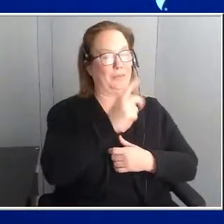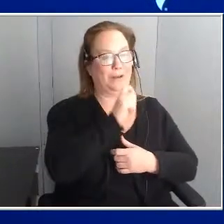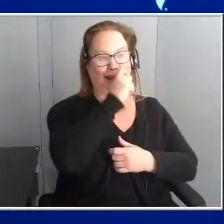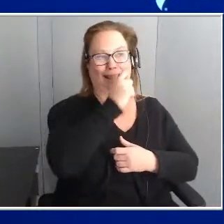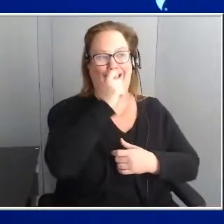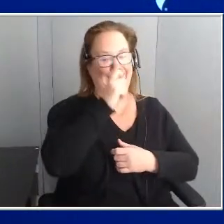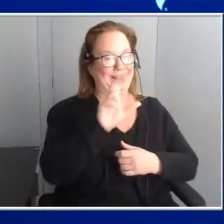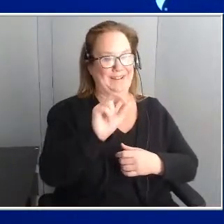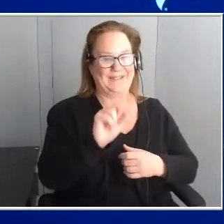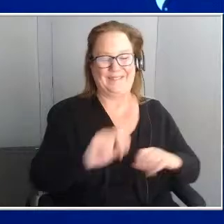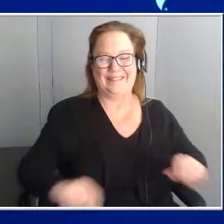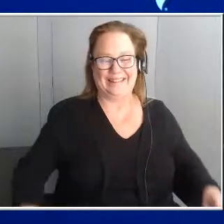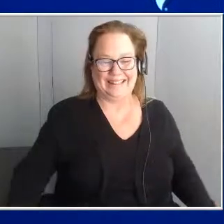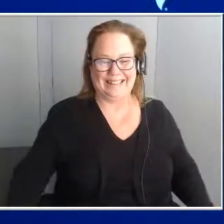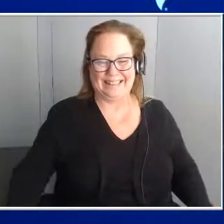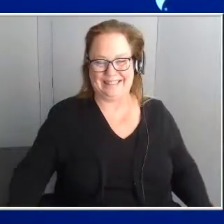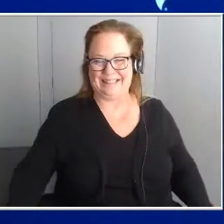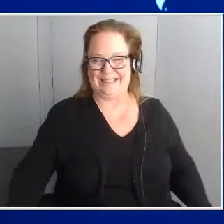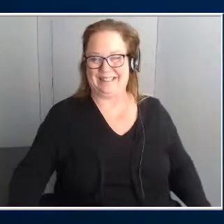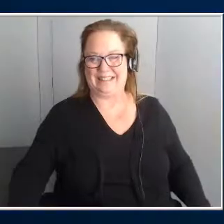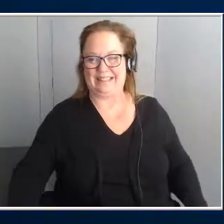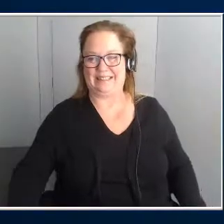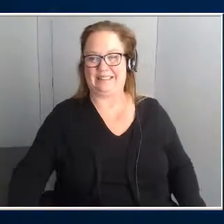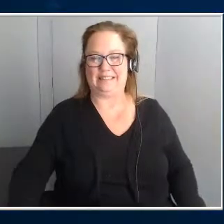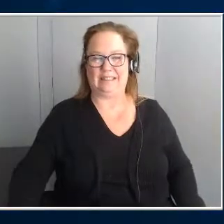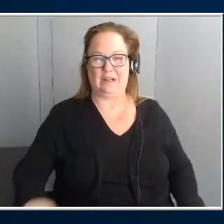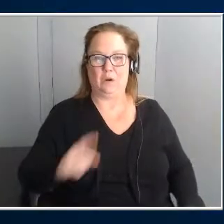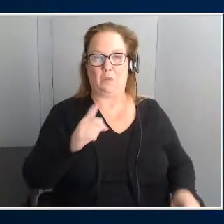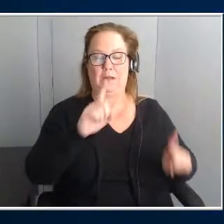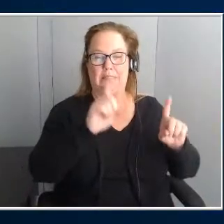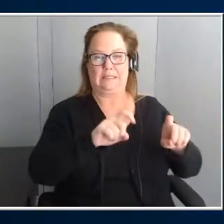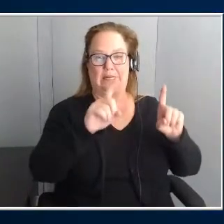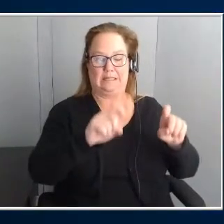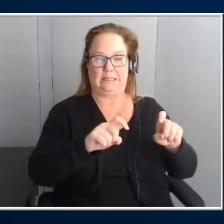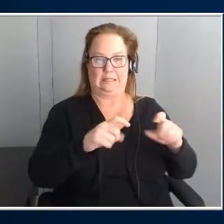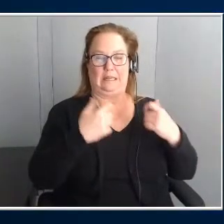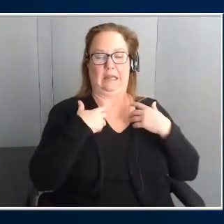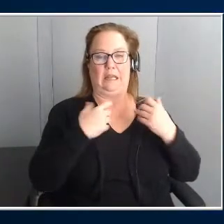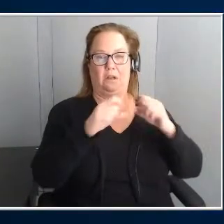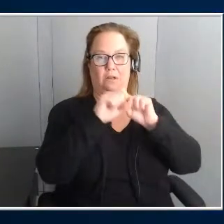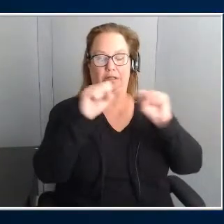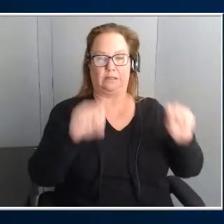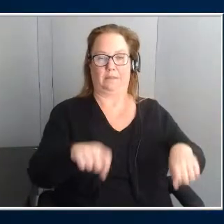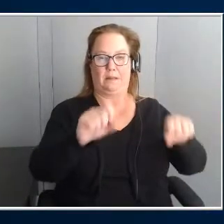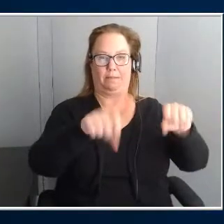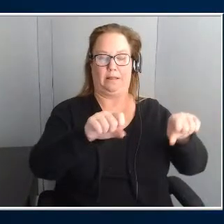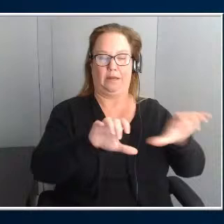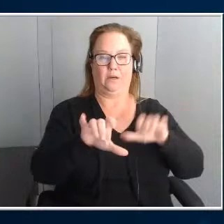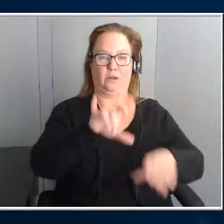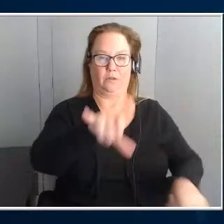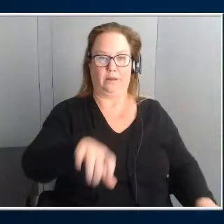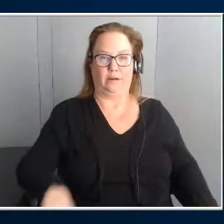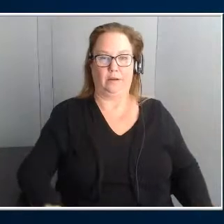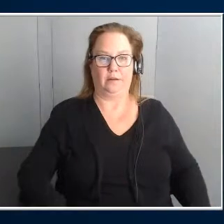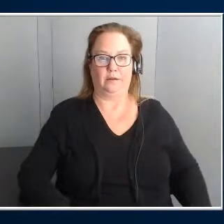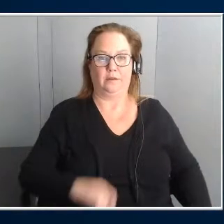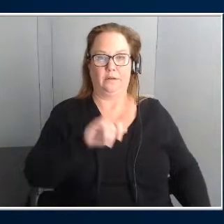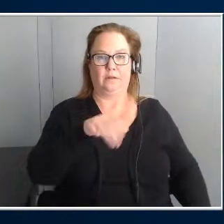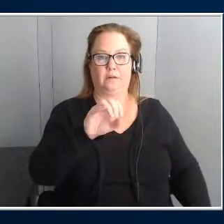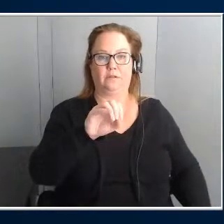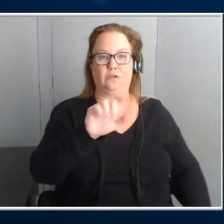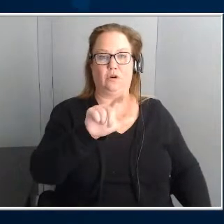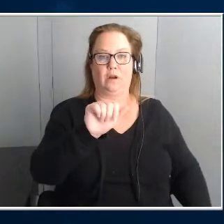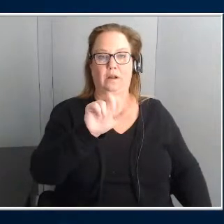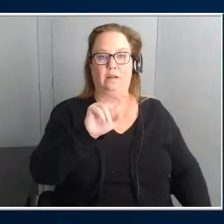anything like that. So it's one test we can do. A lot of health systems have the ability to do that. Joellen McGranahan has a question